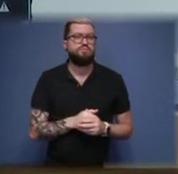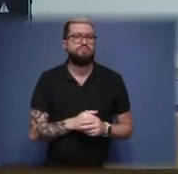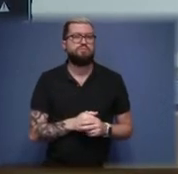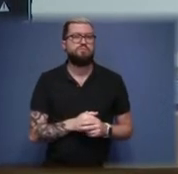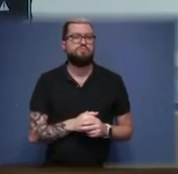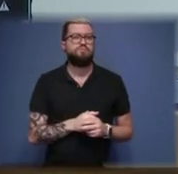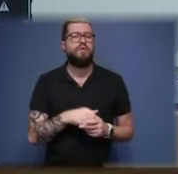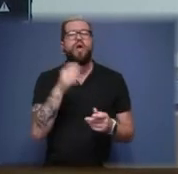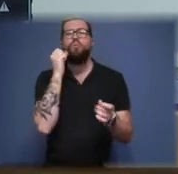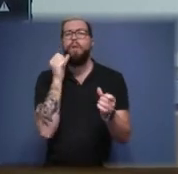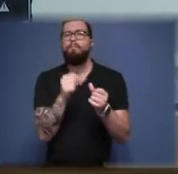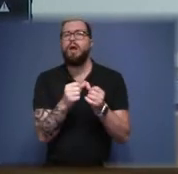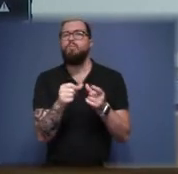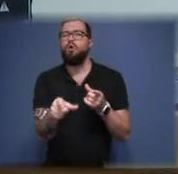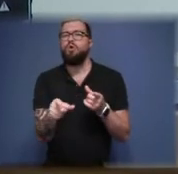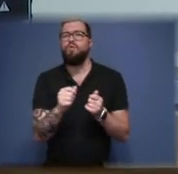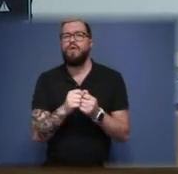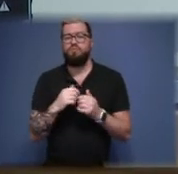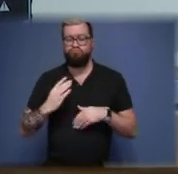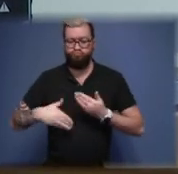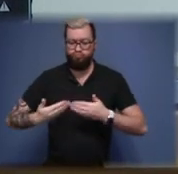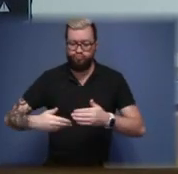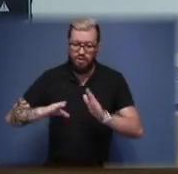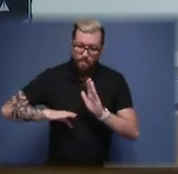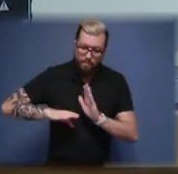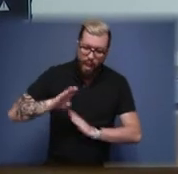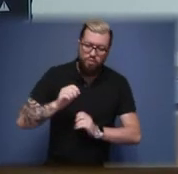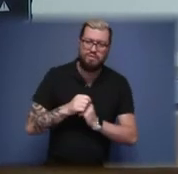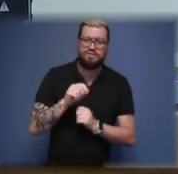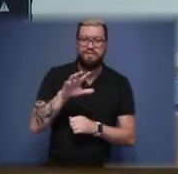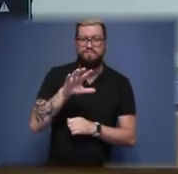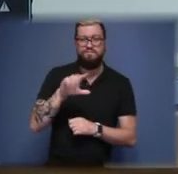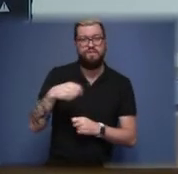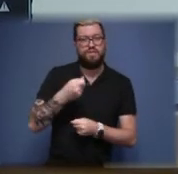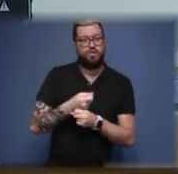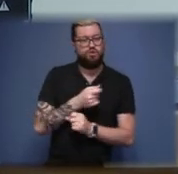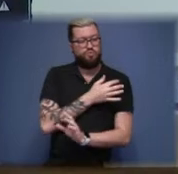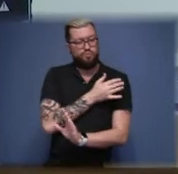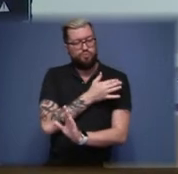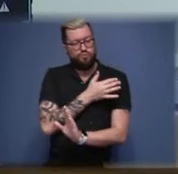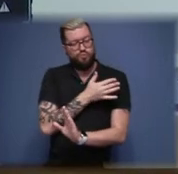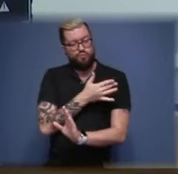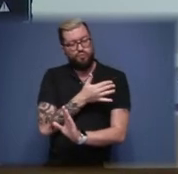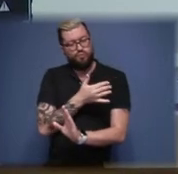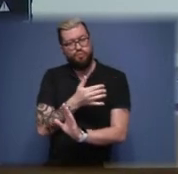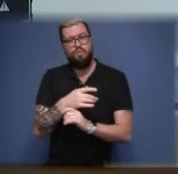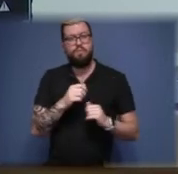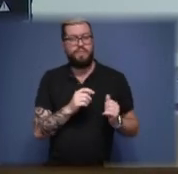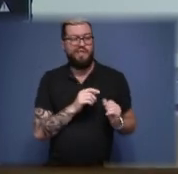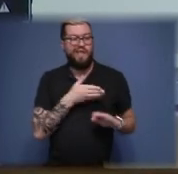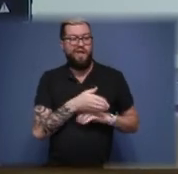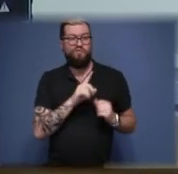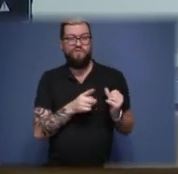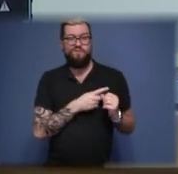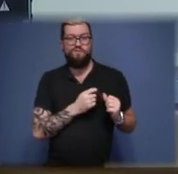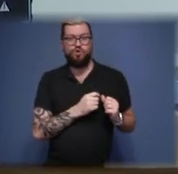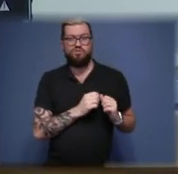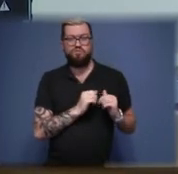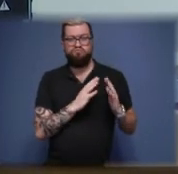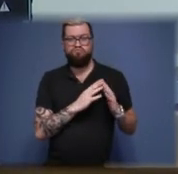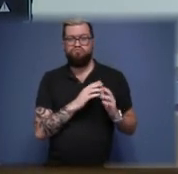I remember, the progress that we've made over the past 50-some years since the first Earth Day, I think sometimes it gets